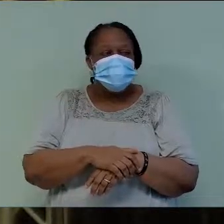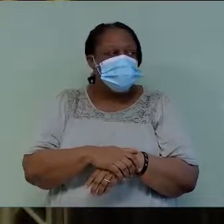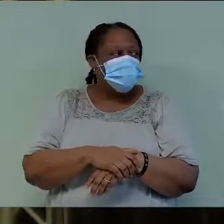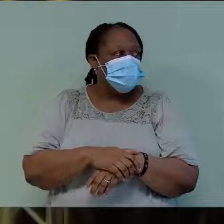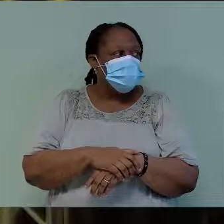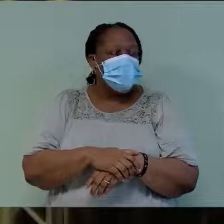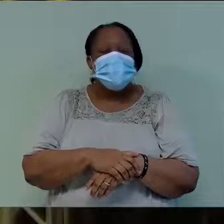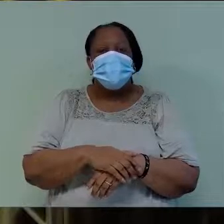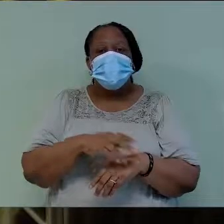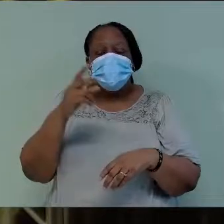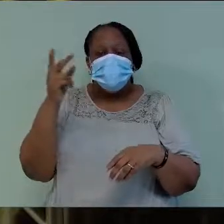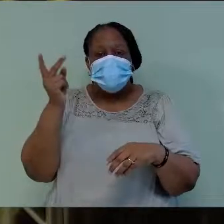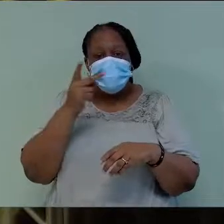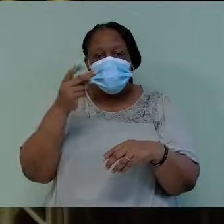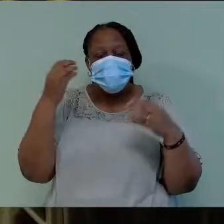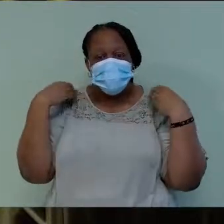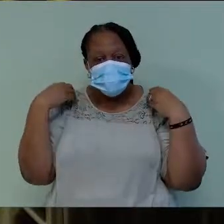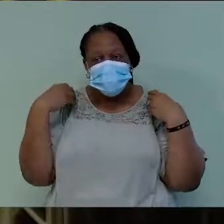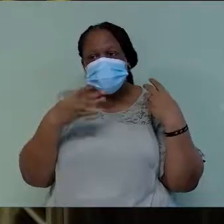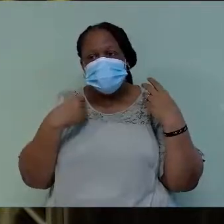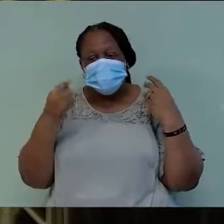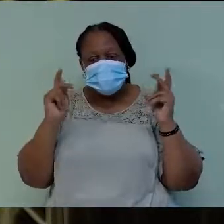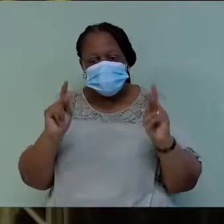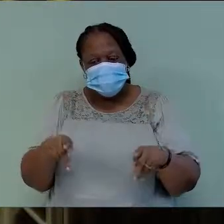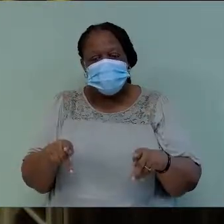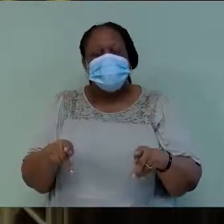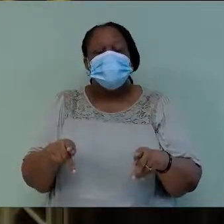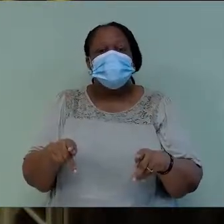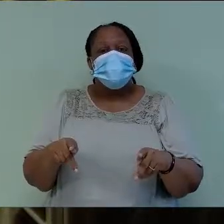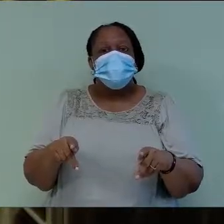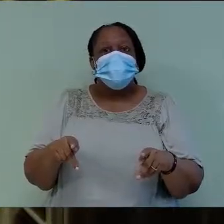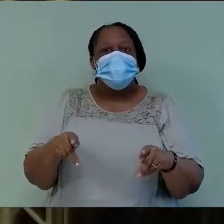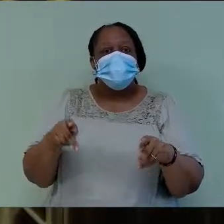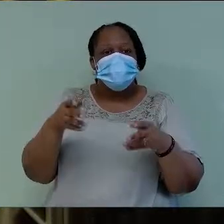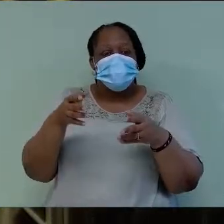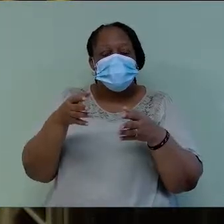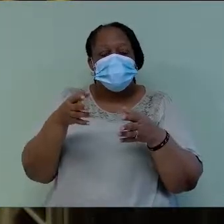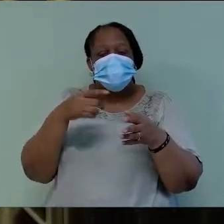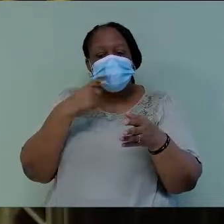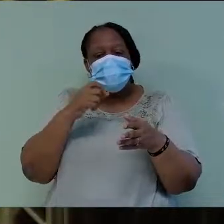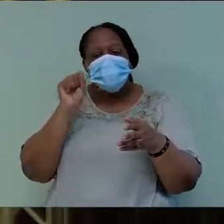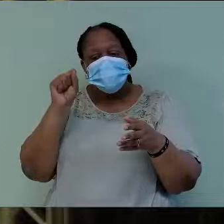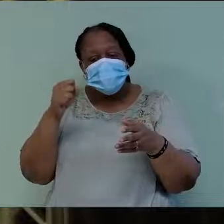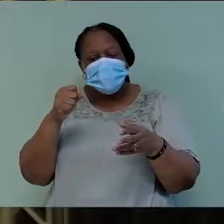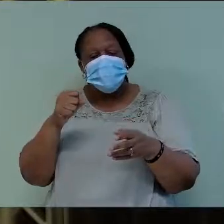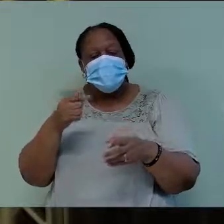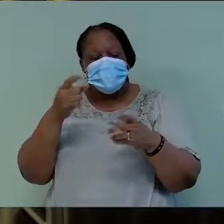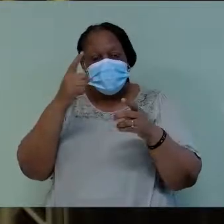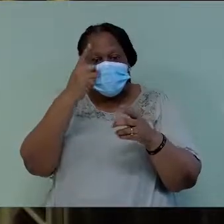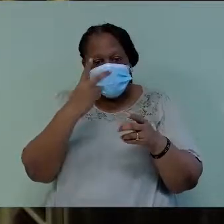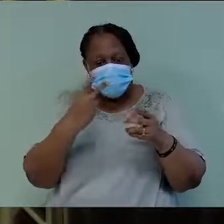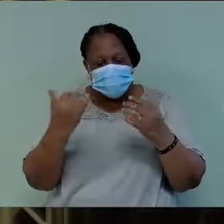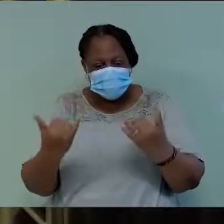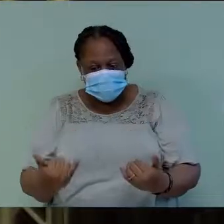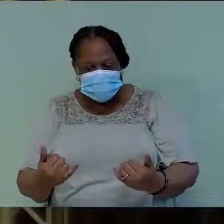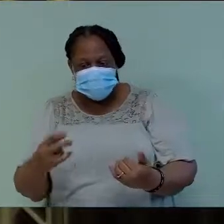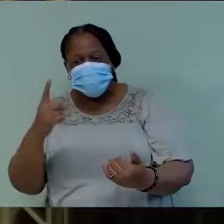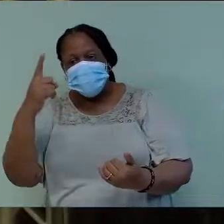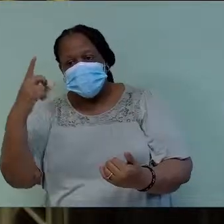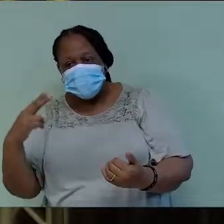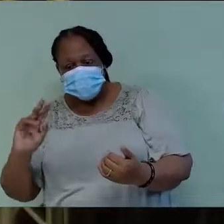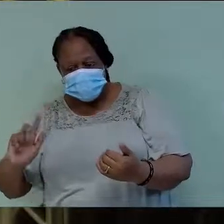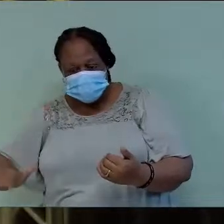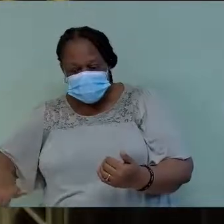worker so agree, in 2 periods, and not otherwise. And every such agreement shall